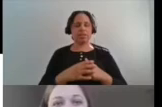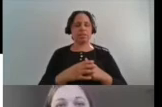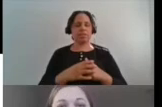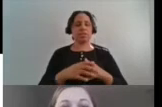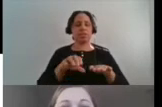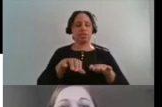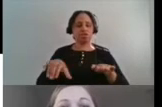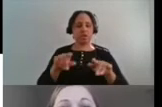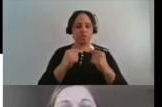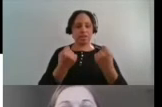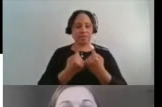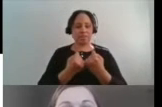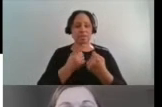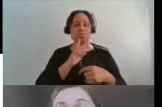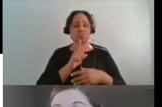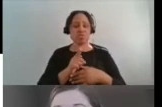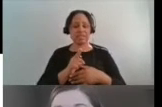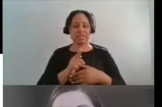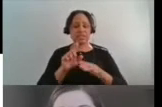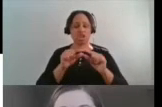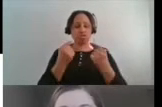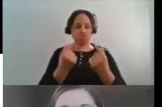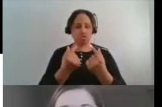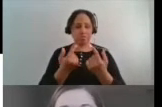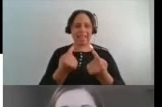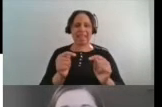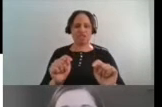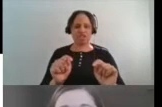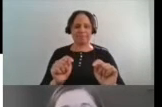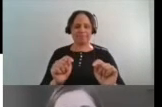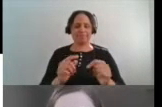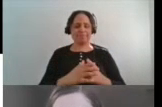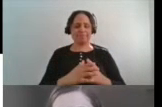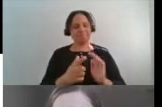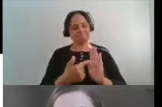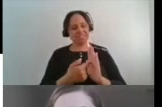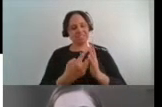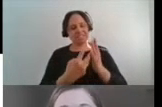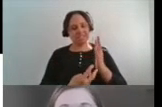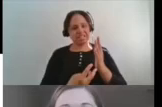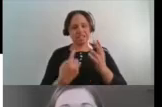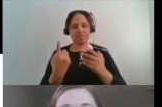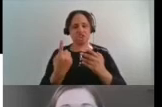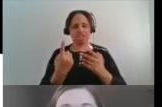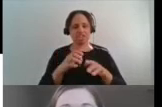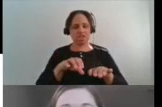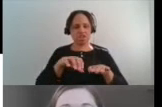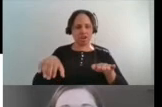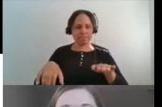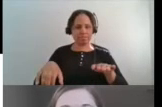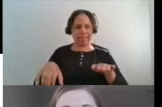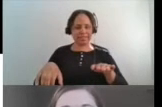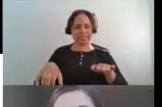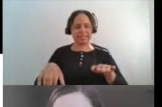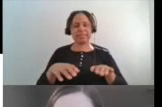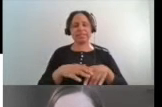is really it's a group effort, okay? So this is kind of the list of just the transplant team. As you